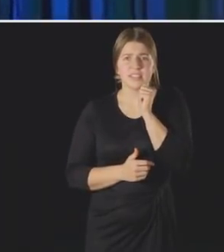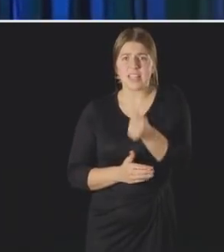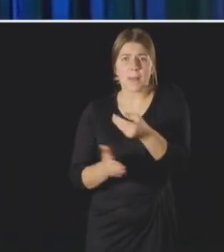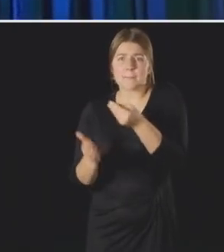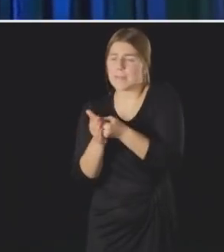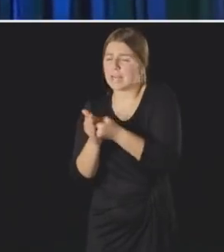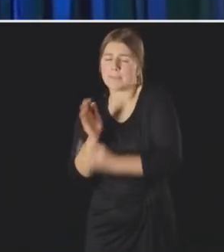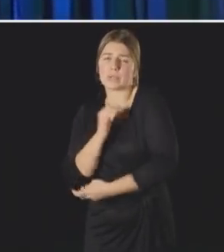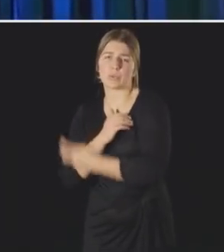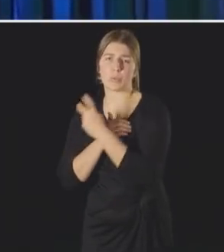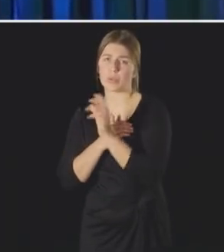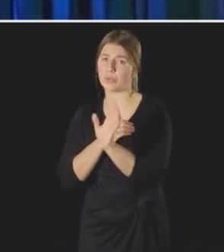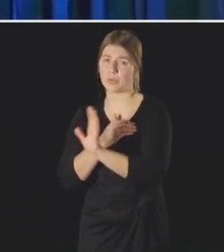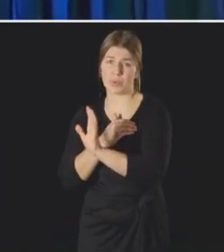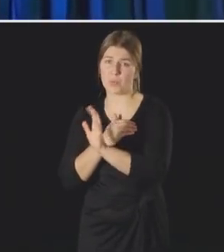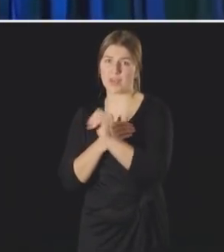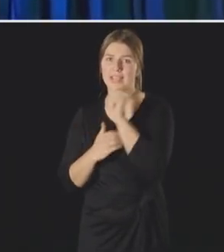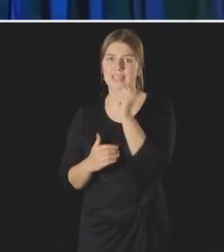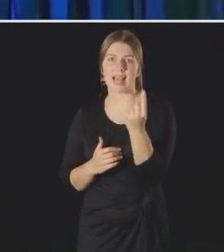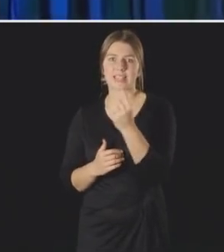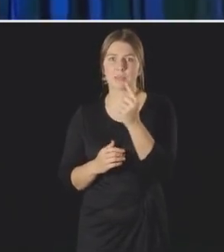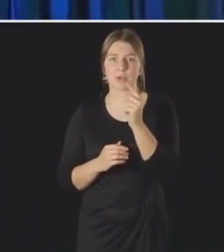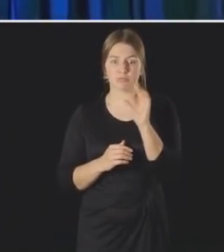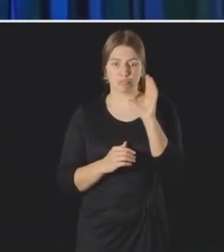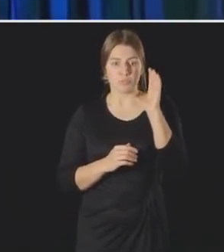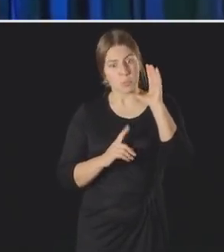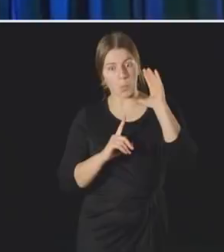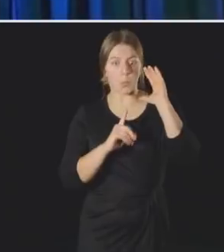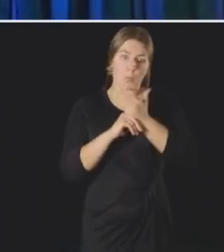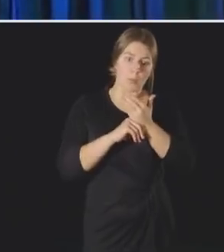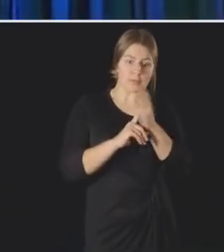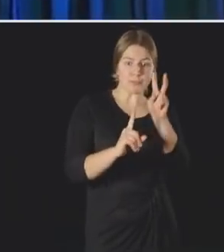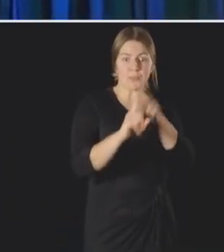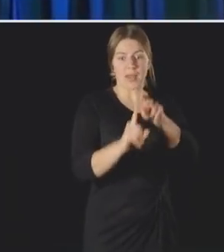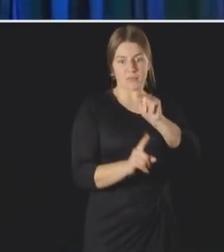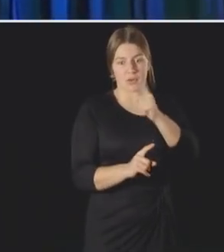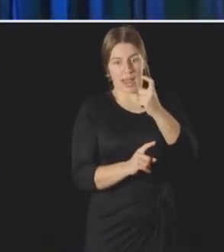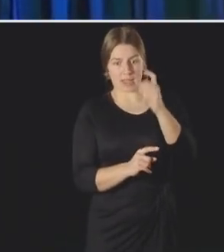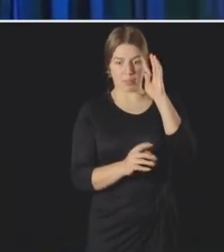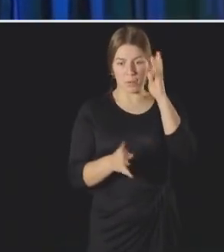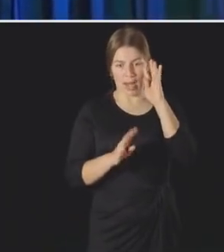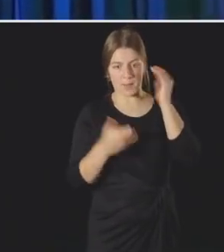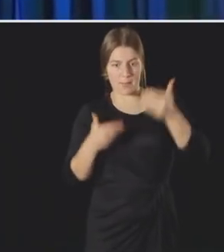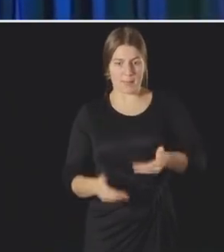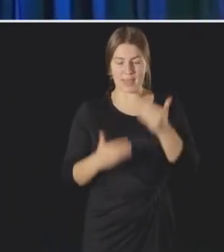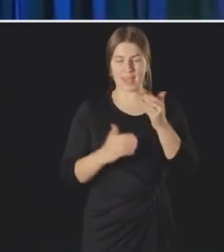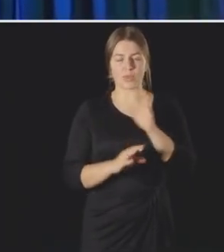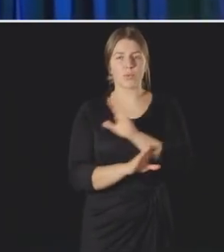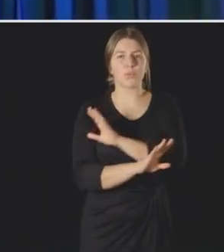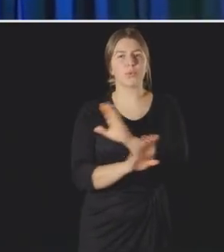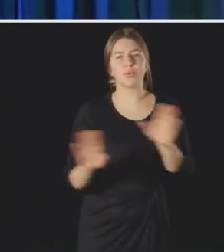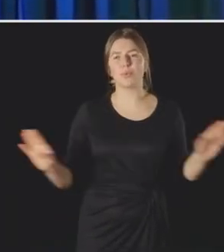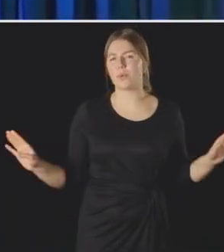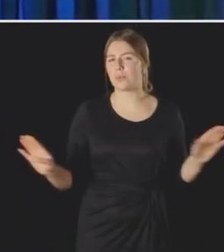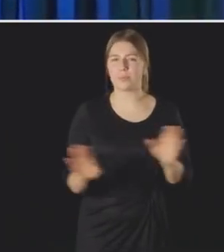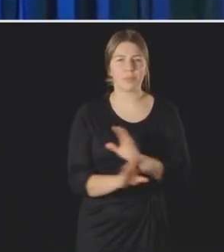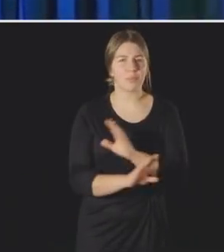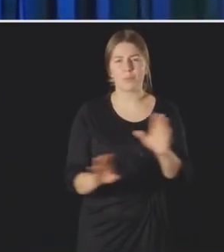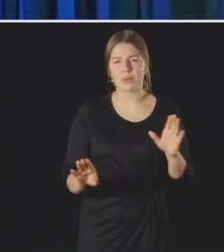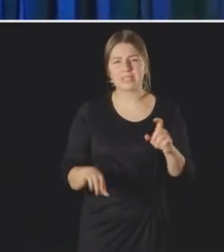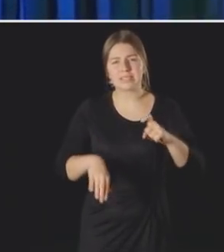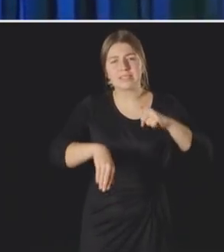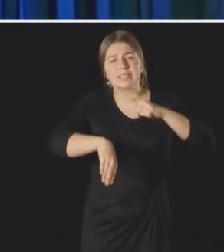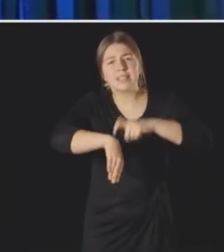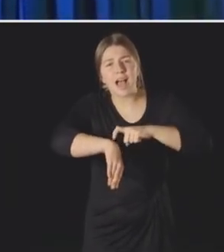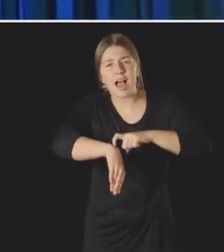filed your income tax report before you do. It's the time and energy it takes to clean up the mess of identity theft.